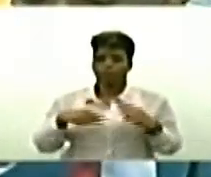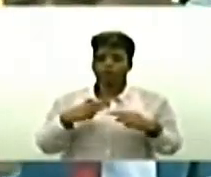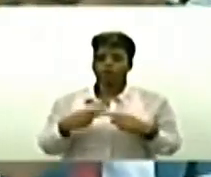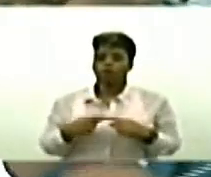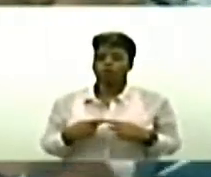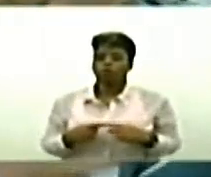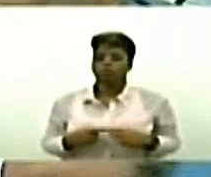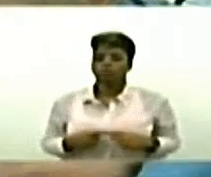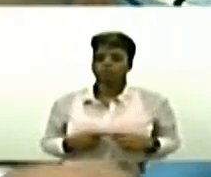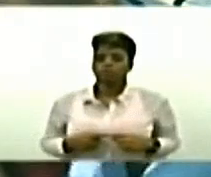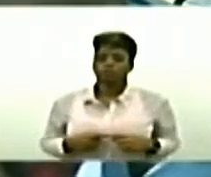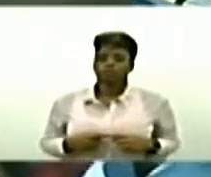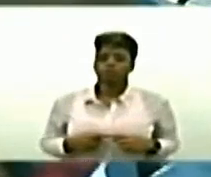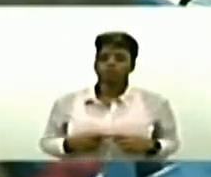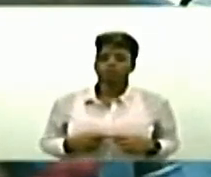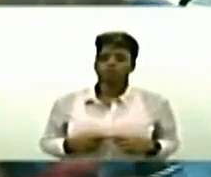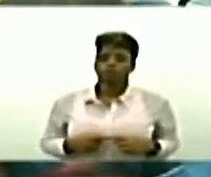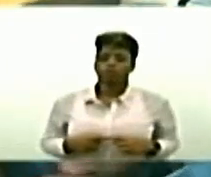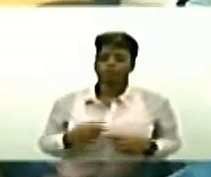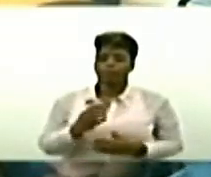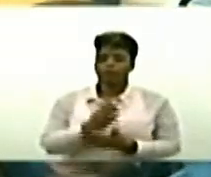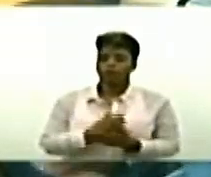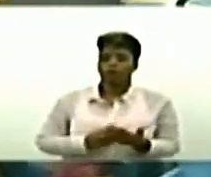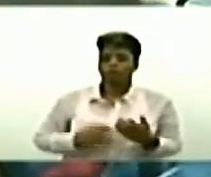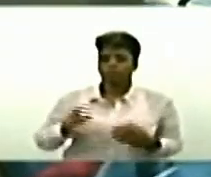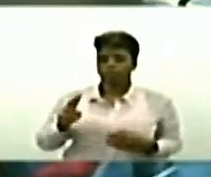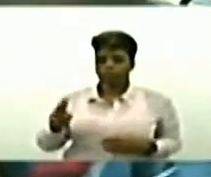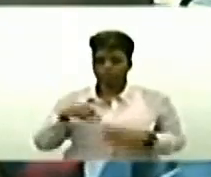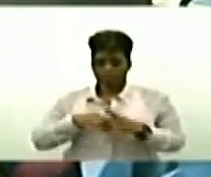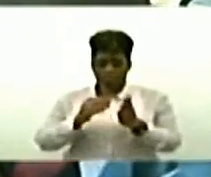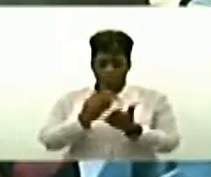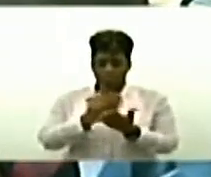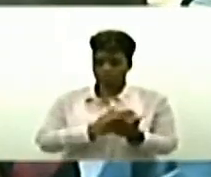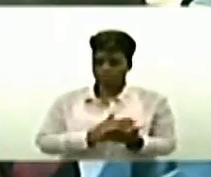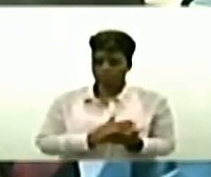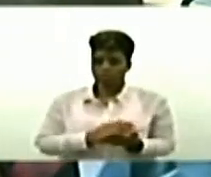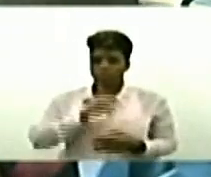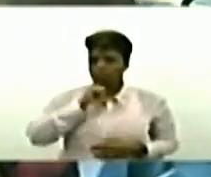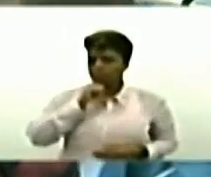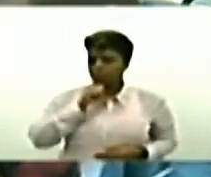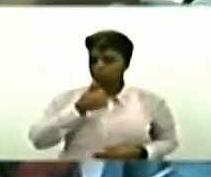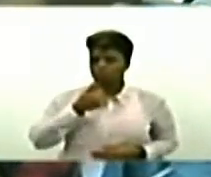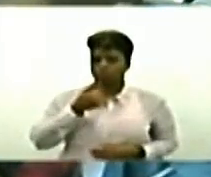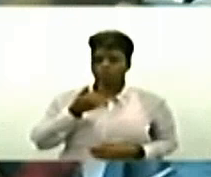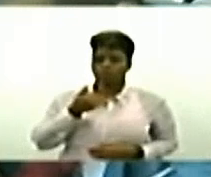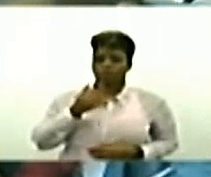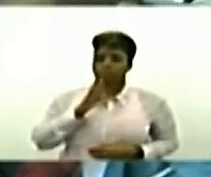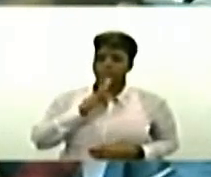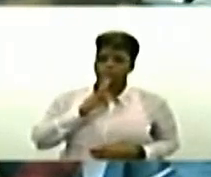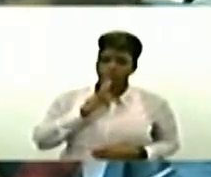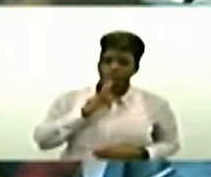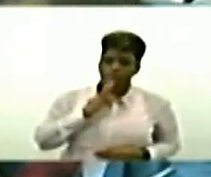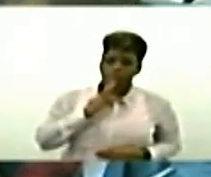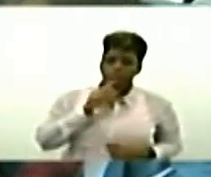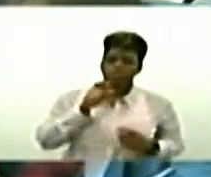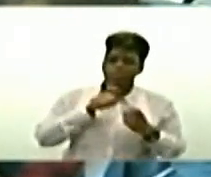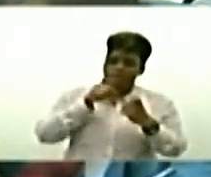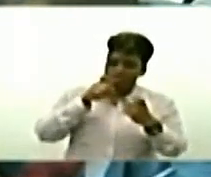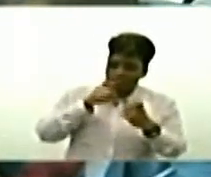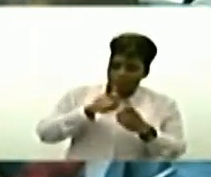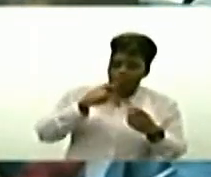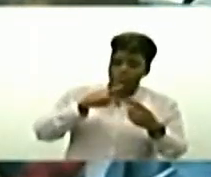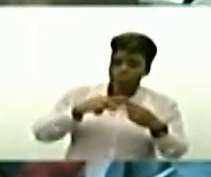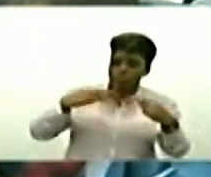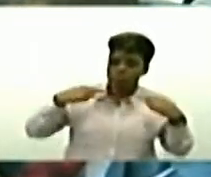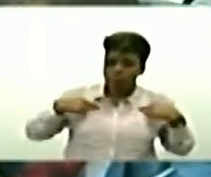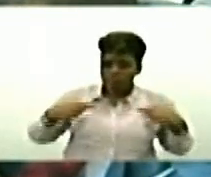the comment in terms of Clause 2, Clause 2 is not speaking specifically to the uniform per se